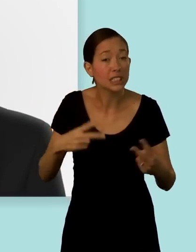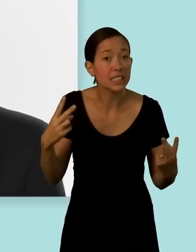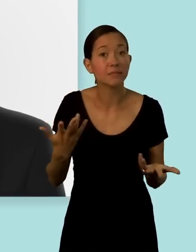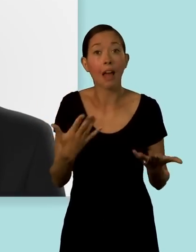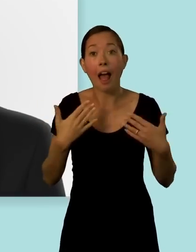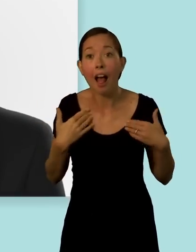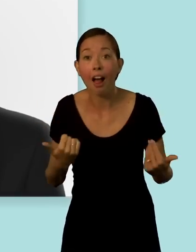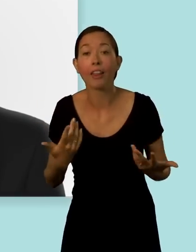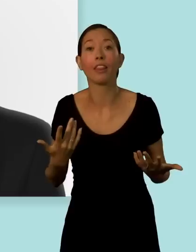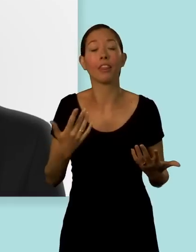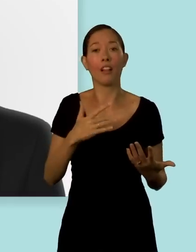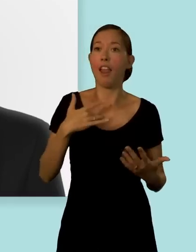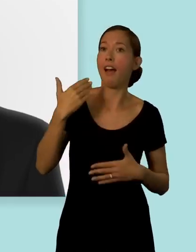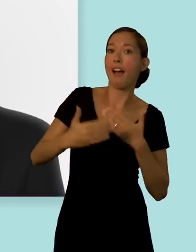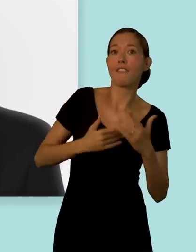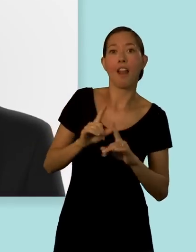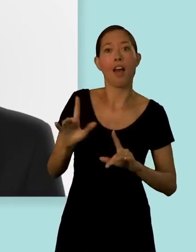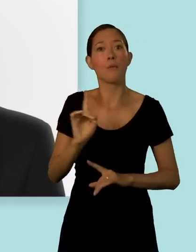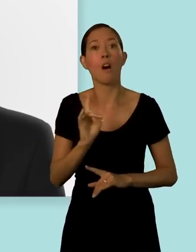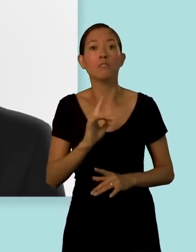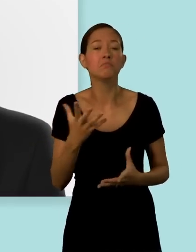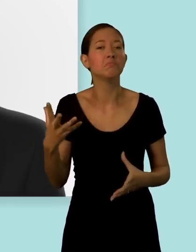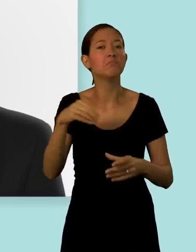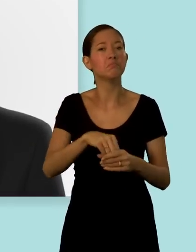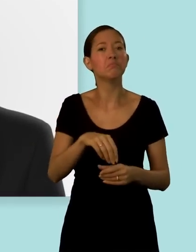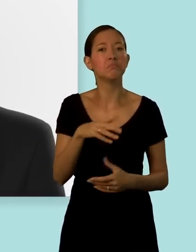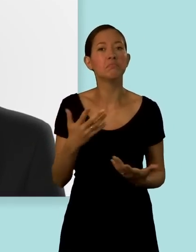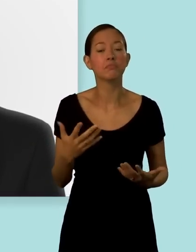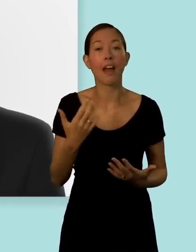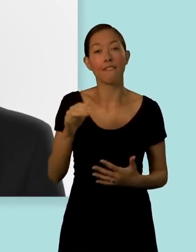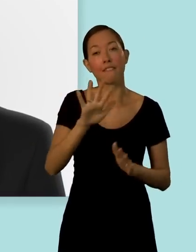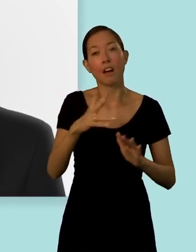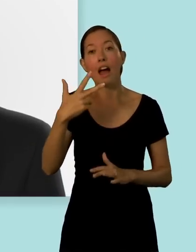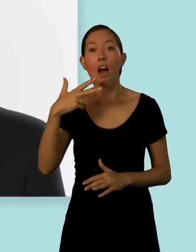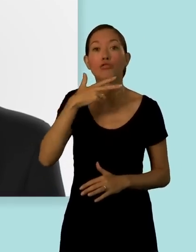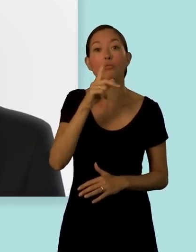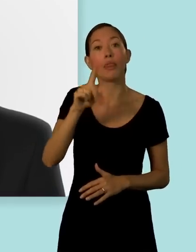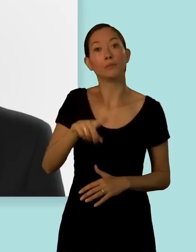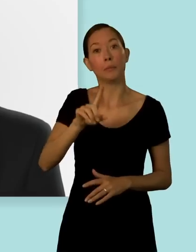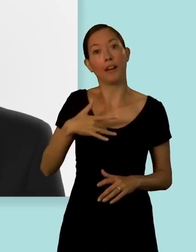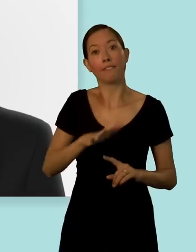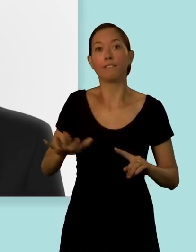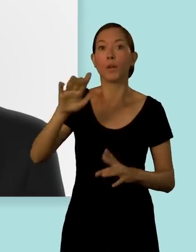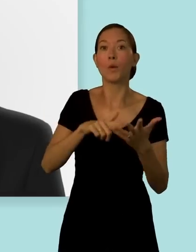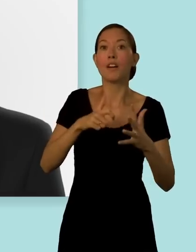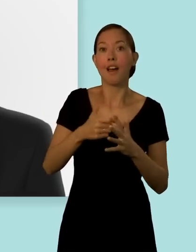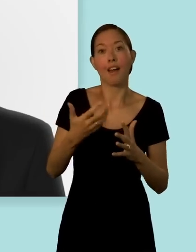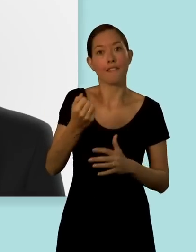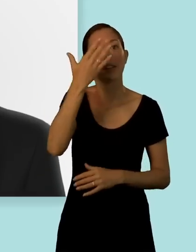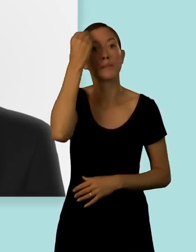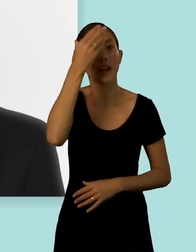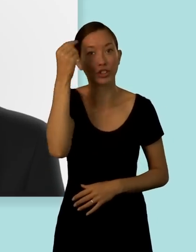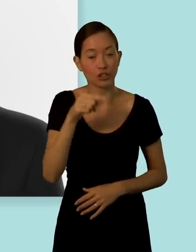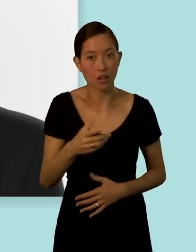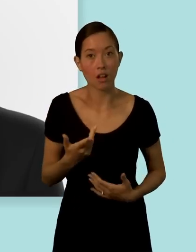all play a part. There are 800,000 people living with dementia in the UK. The chance of developing it